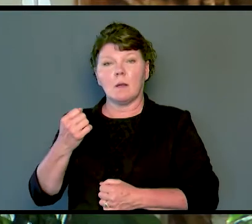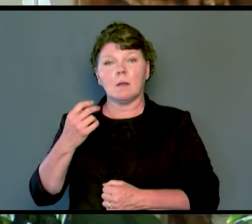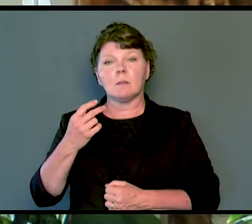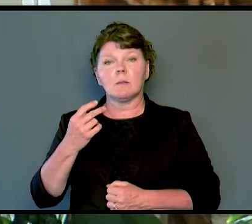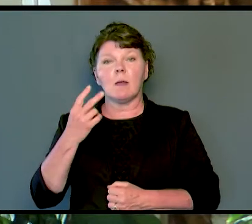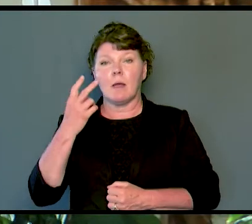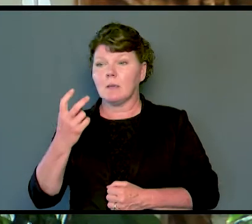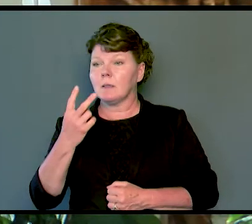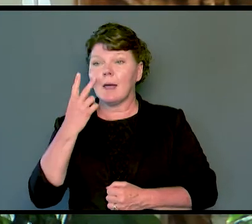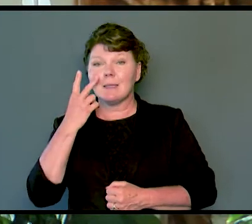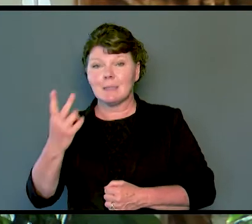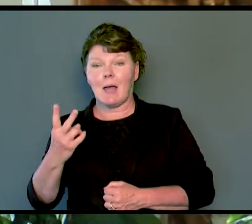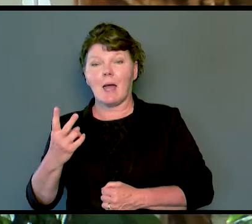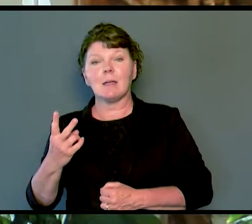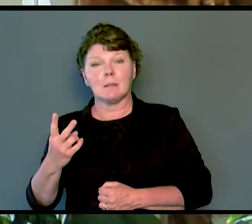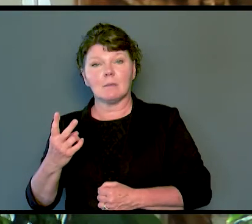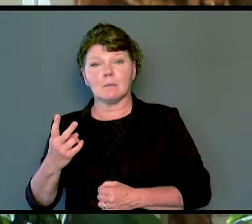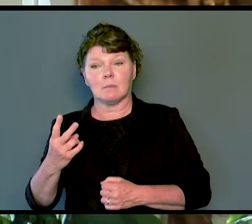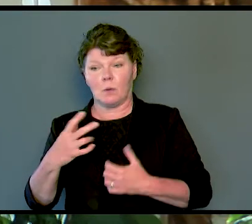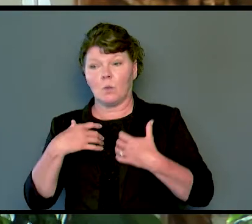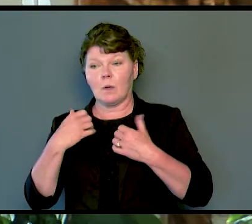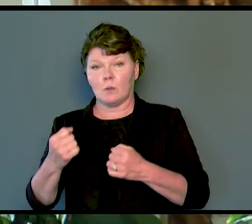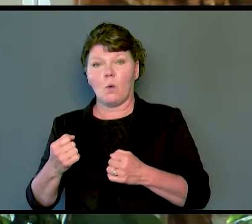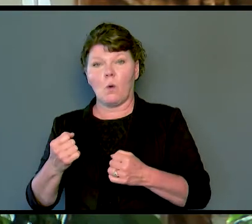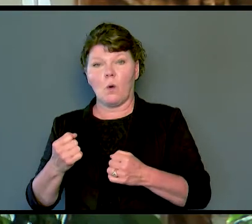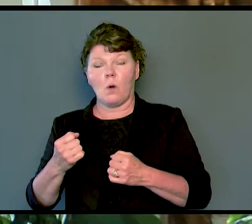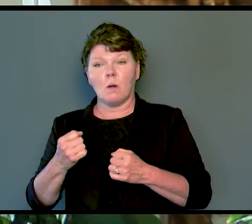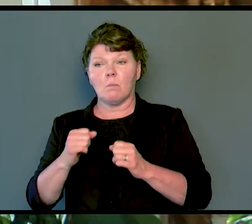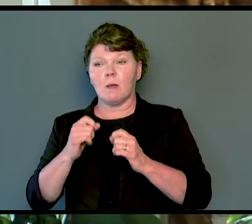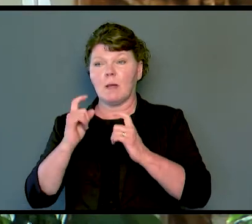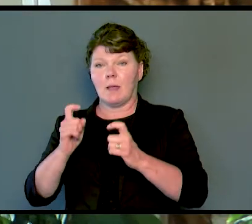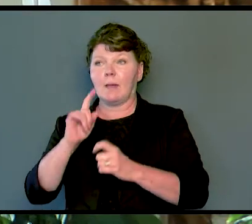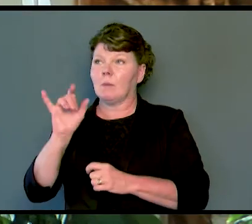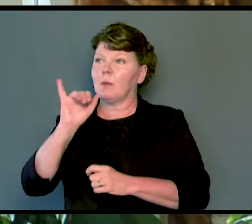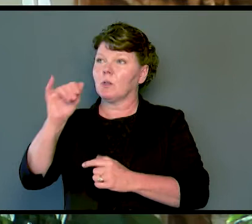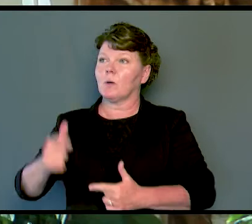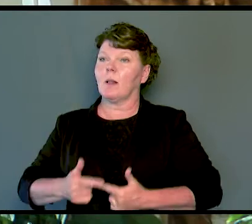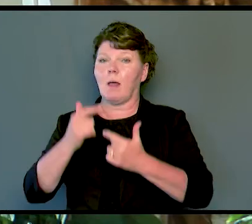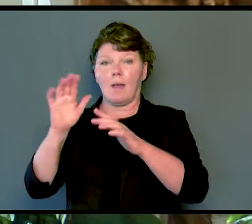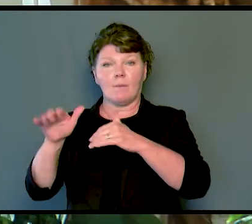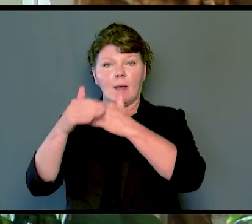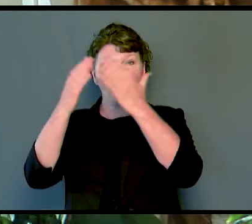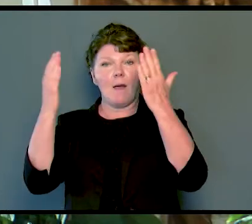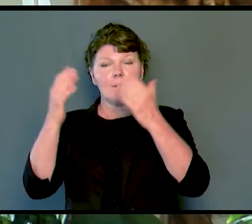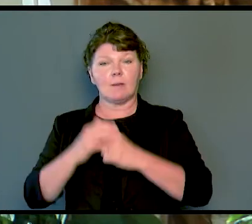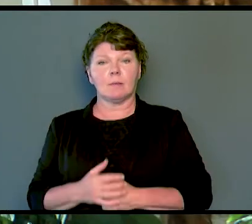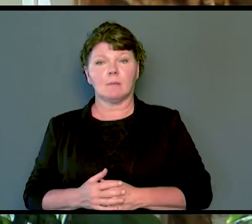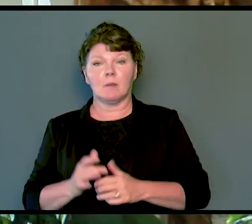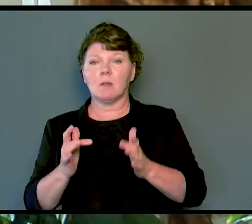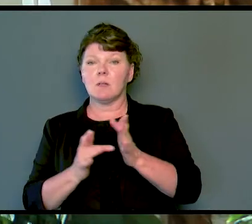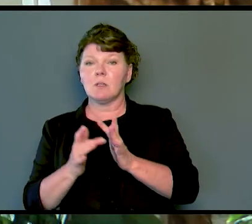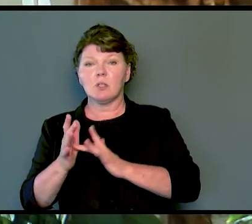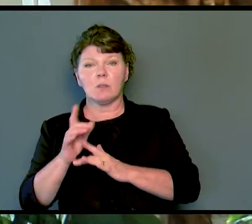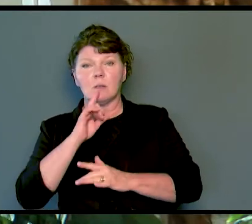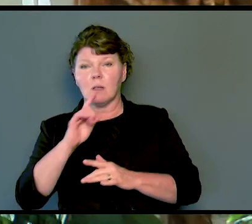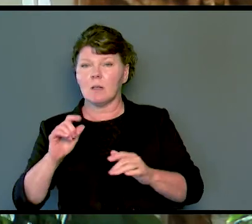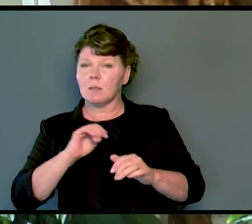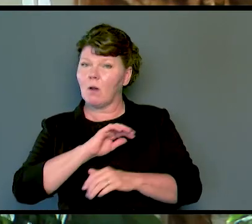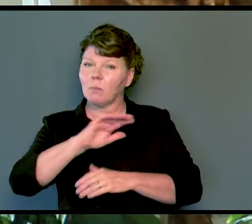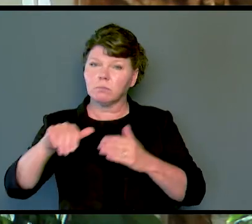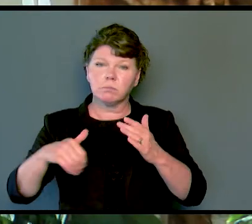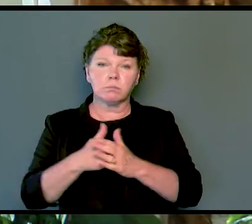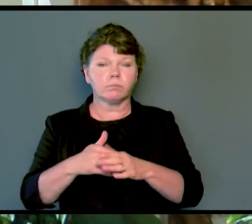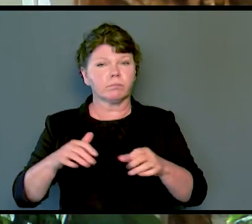not only restored his sight, but it also gave him forgiveness and eternal life in heaven. Jesus is our all-sufficient